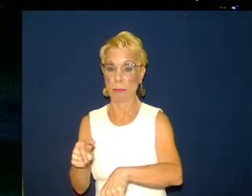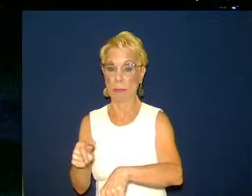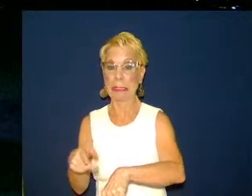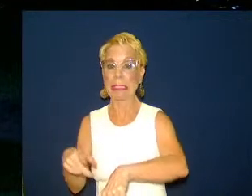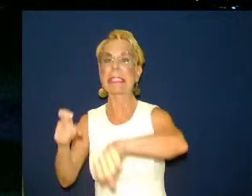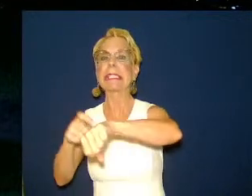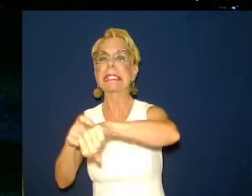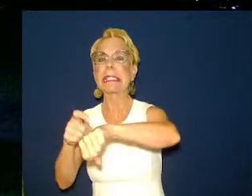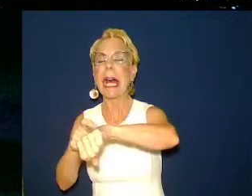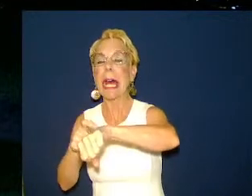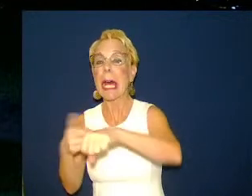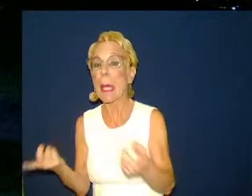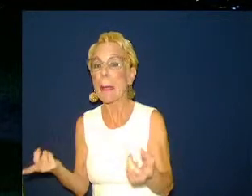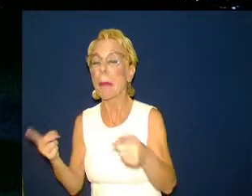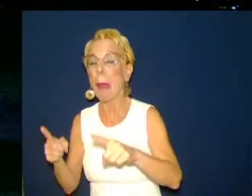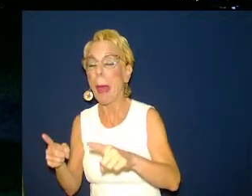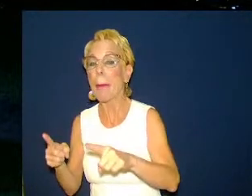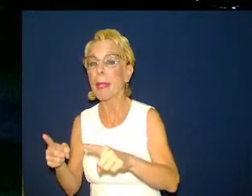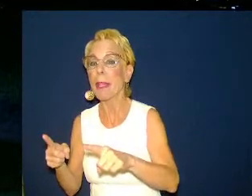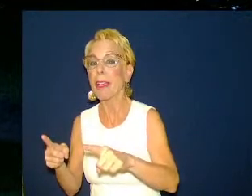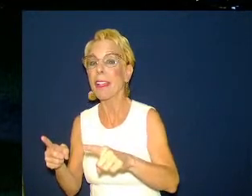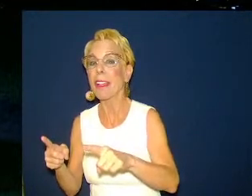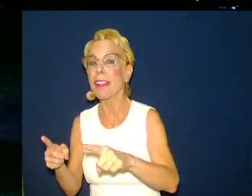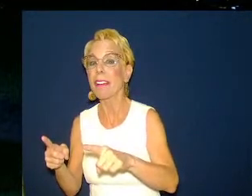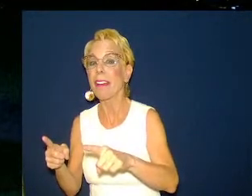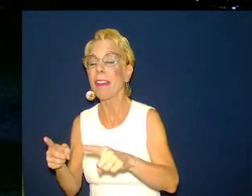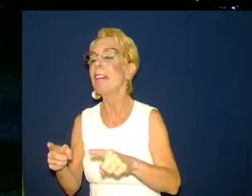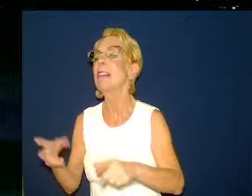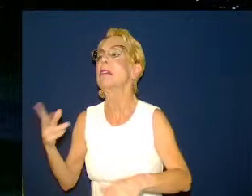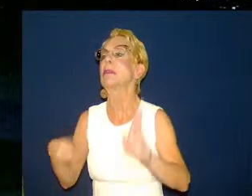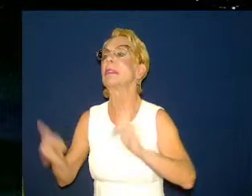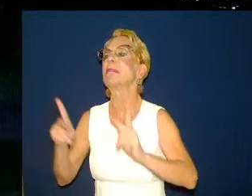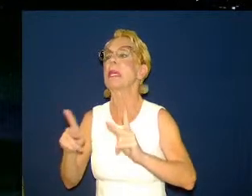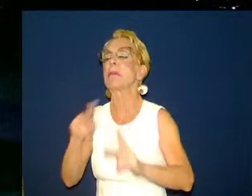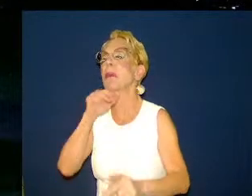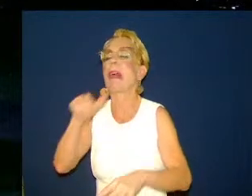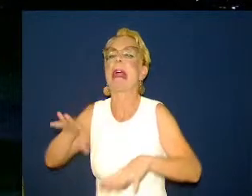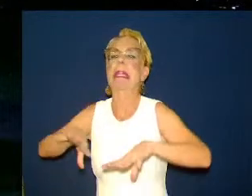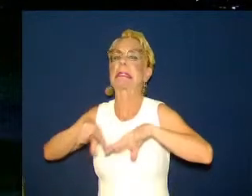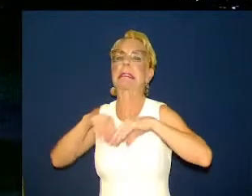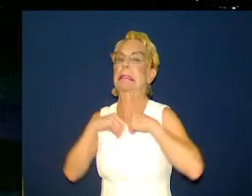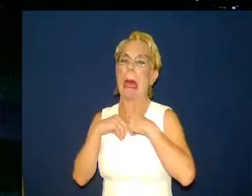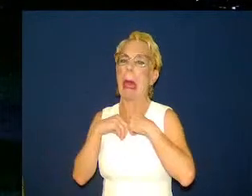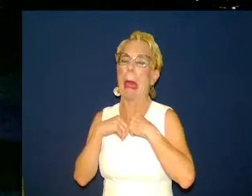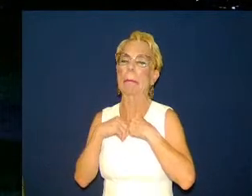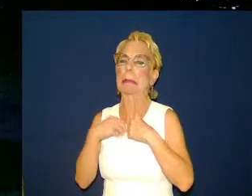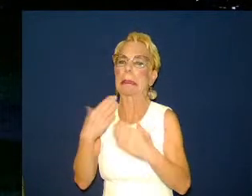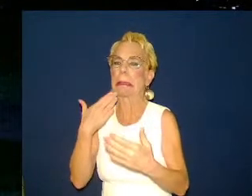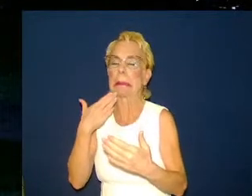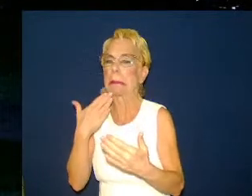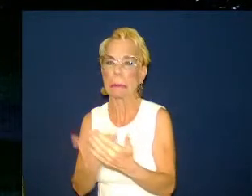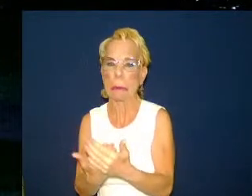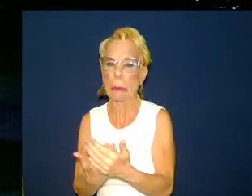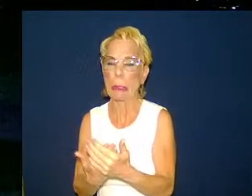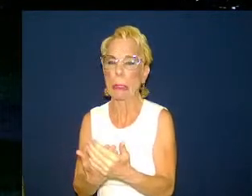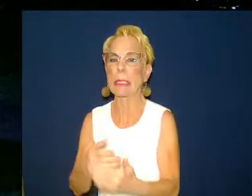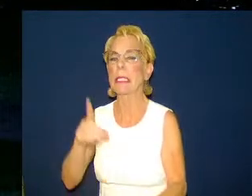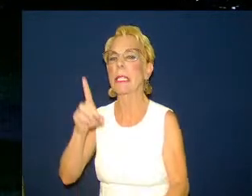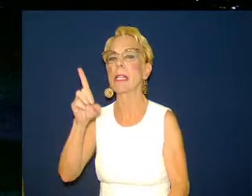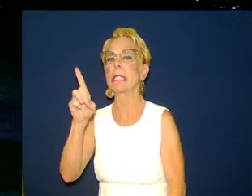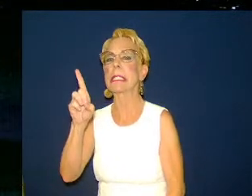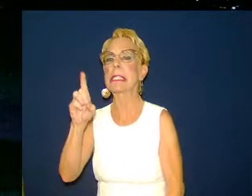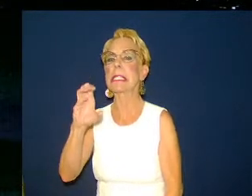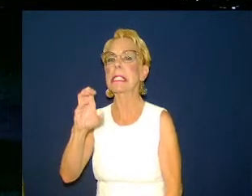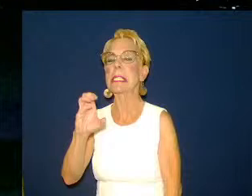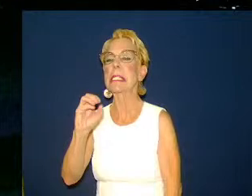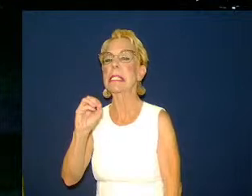when people will not put up with sound doctrine." Does anybody hear bells ringing yet?